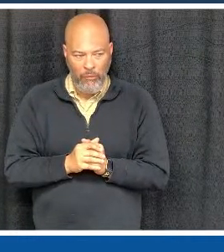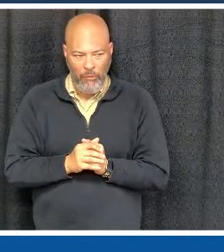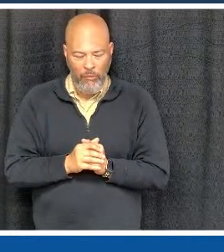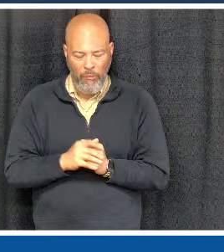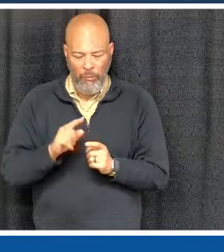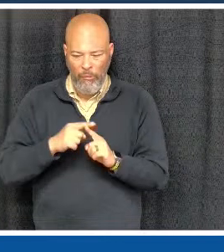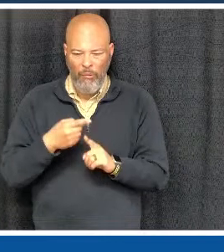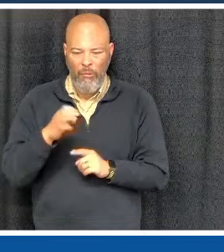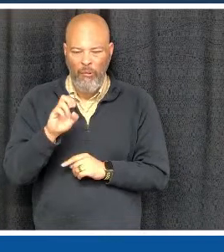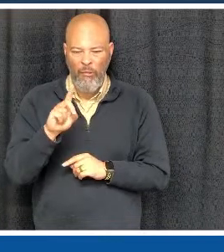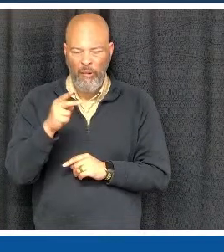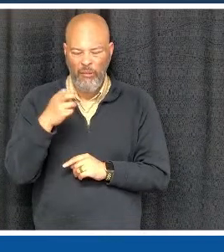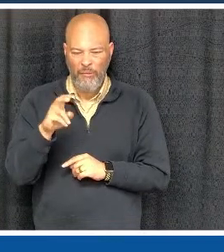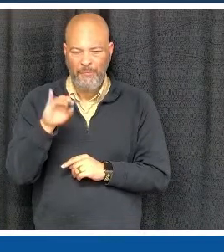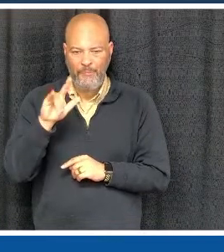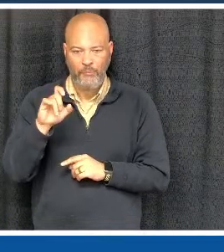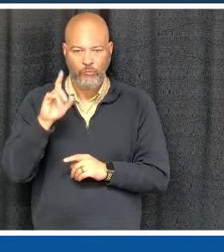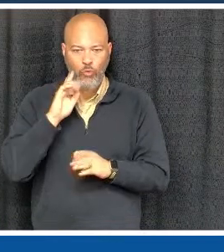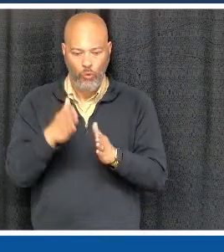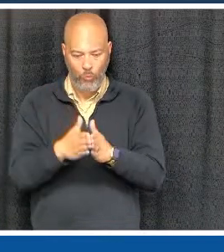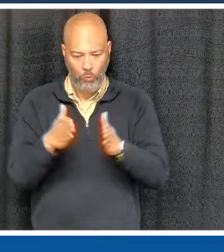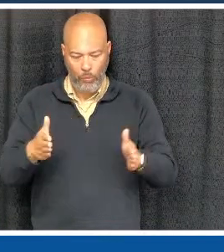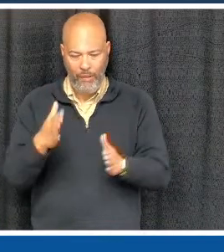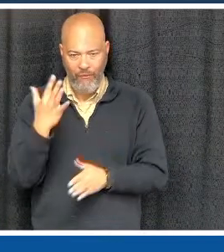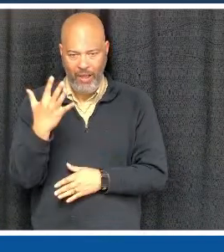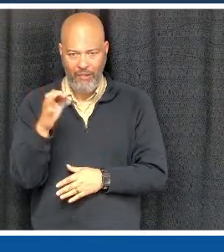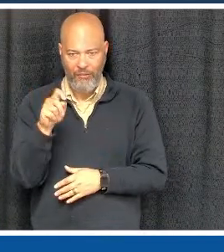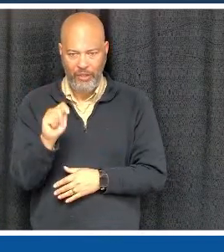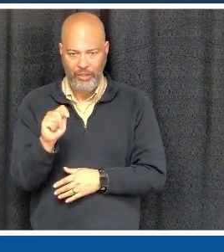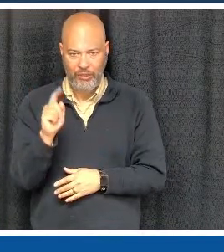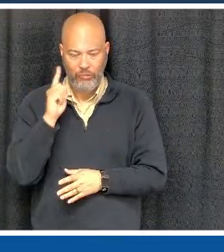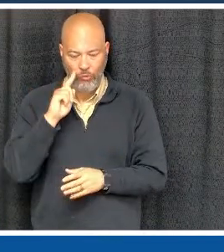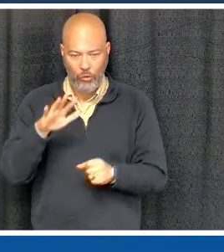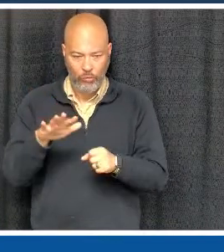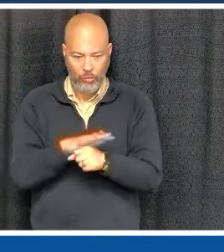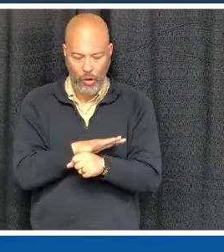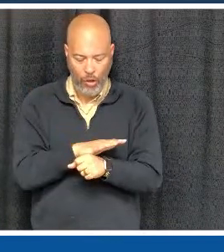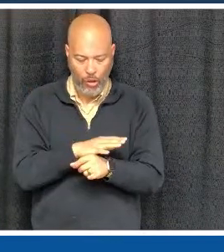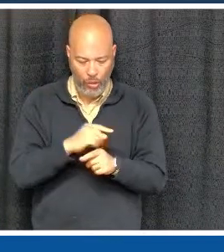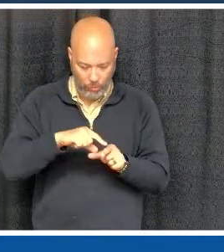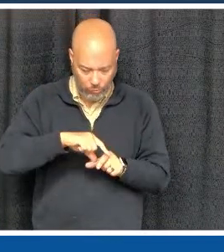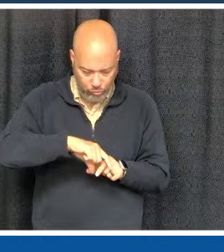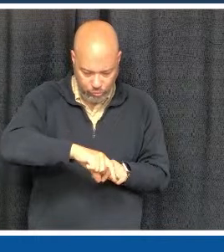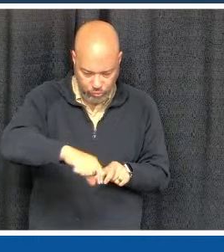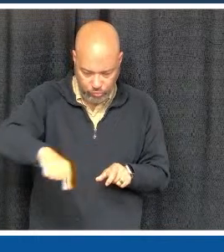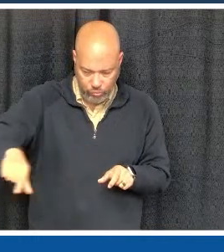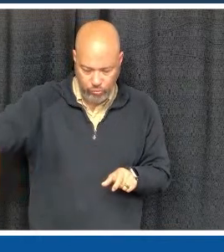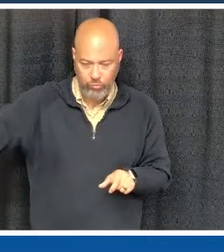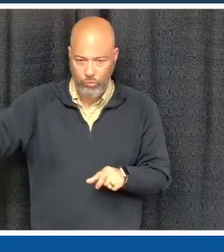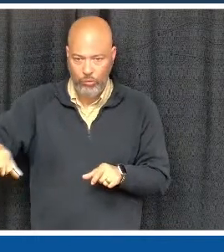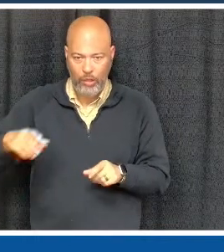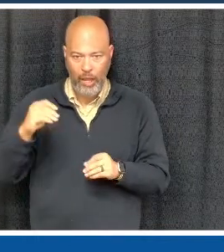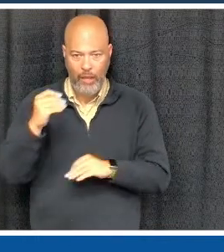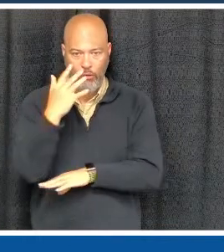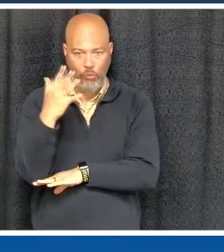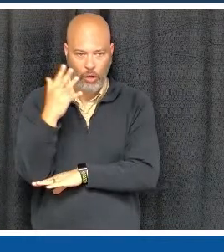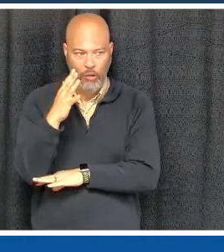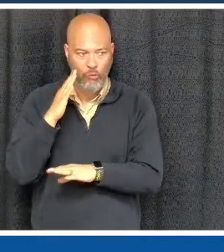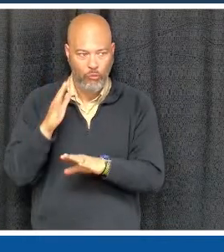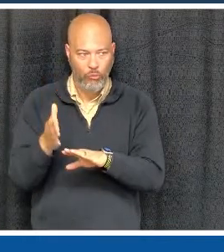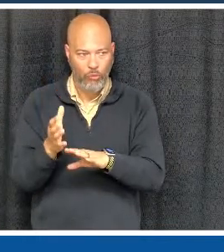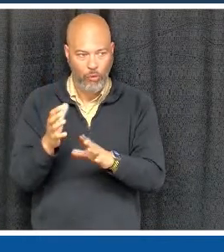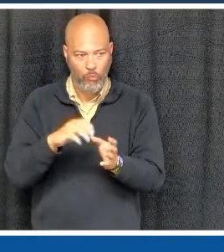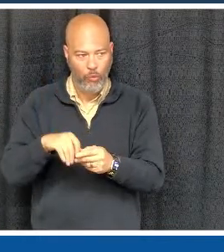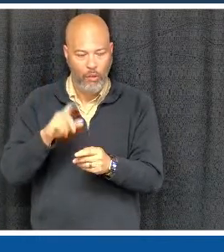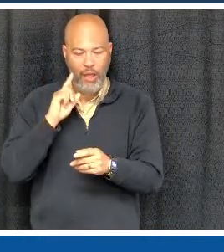Edge Hill will also be widened, I believe, 5 feet for the entire length of this parcel, and the vegetation removed to allow for